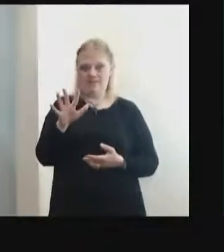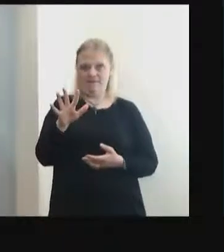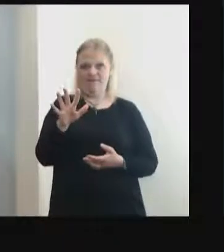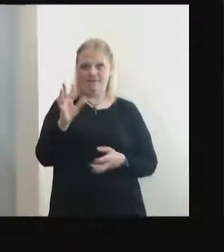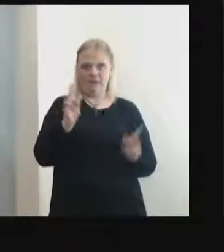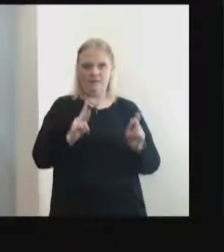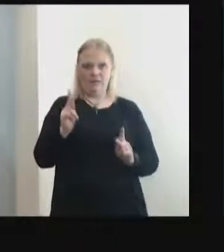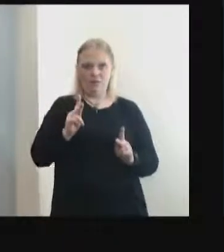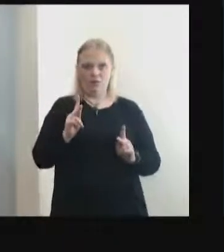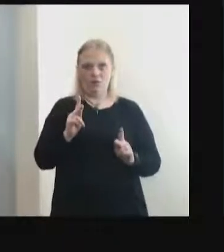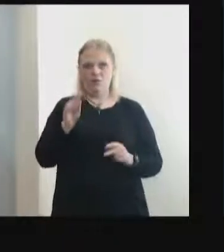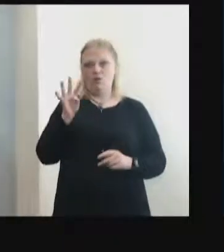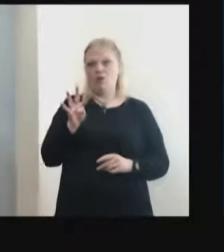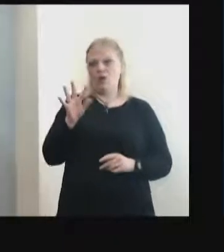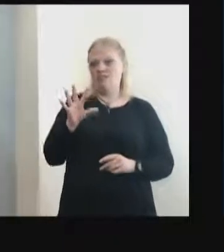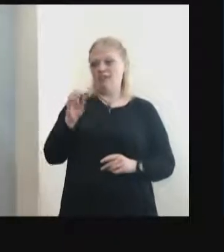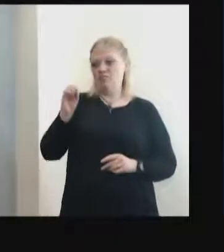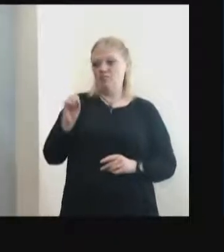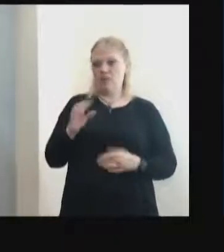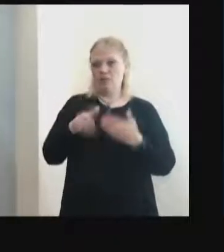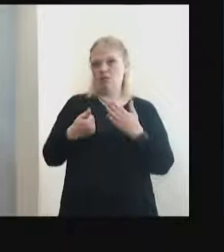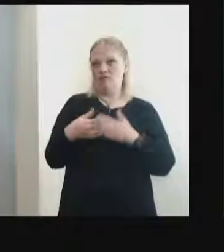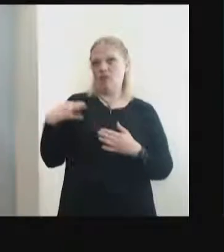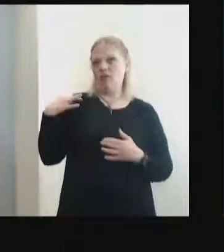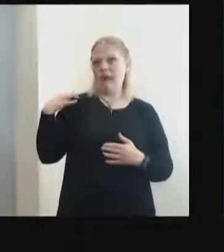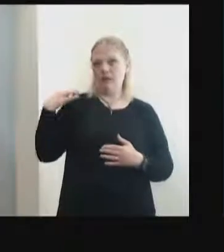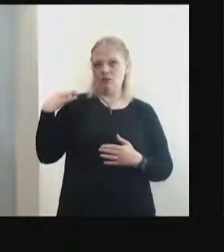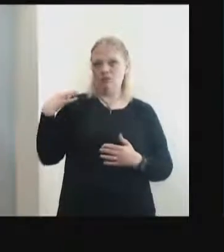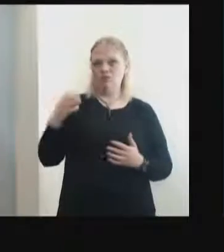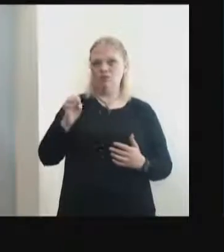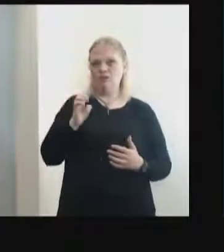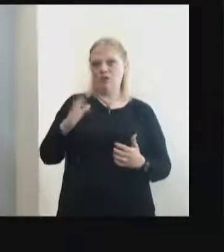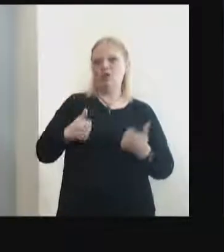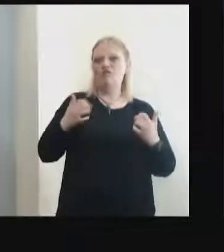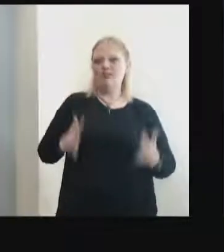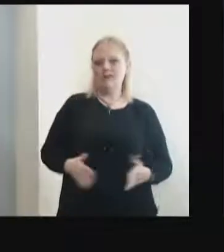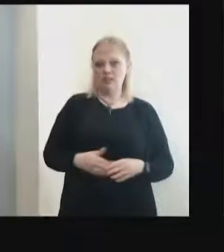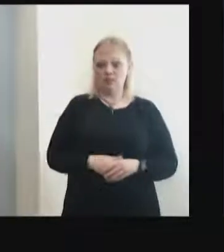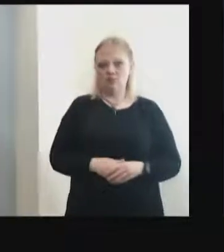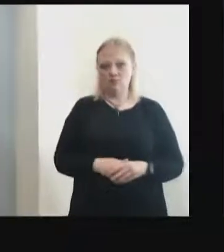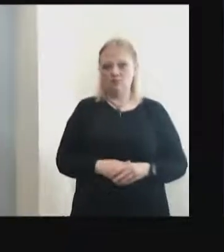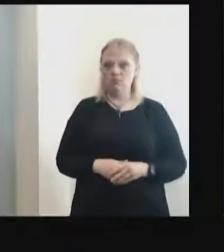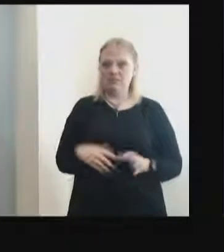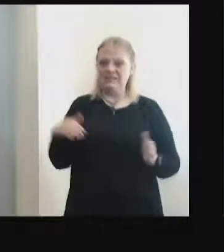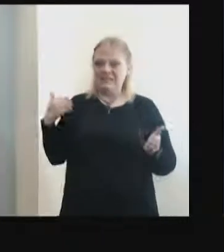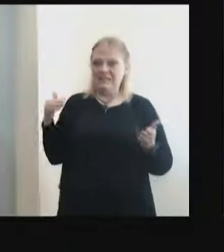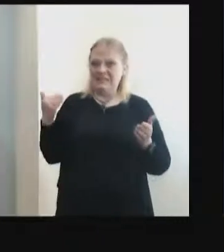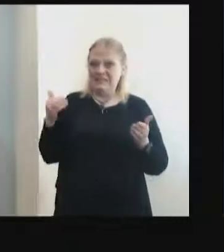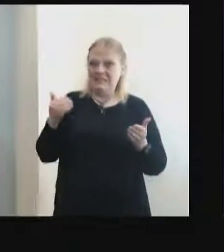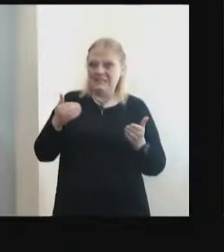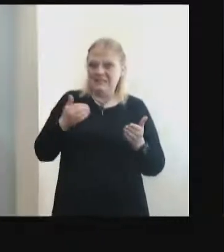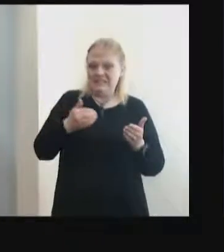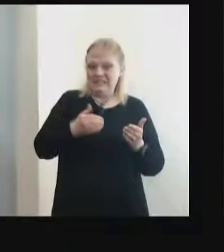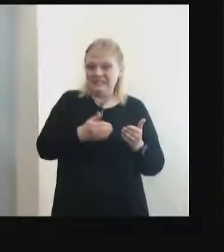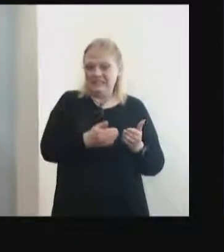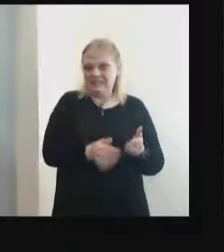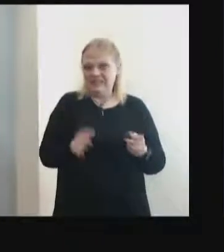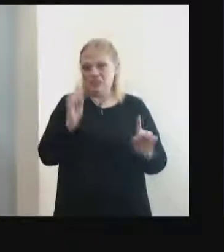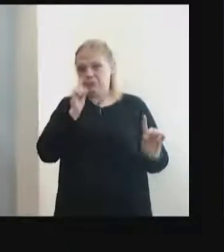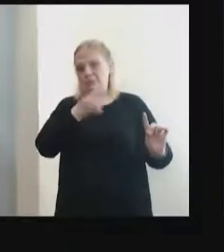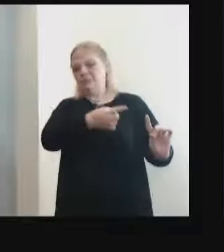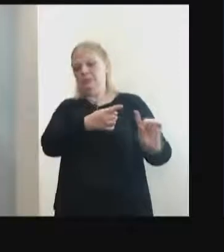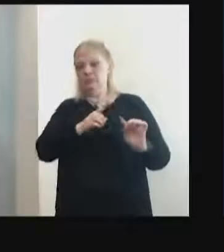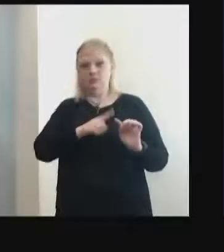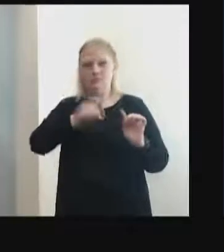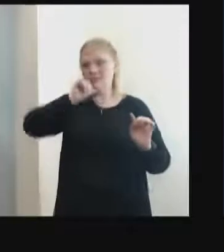341,865 people, and that's 45% of all eligible Erie County residents. So we're getting closer to where we want to be, but we're not